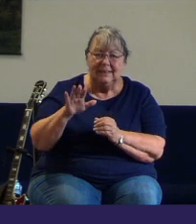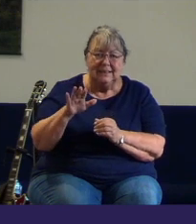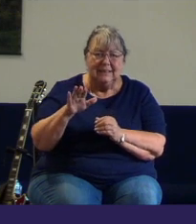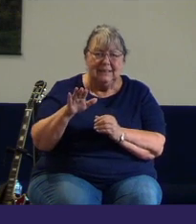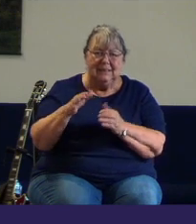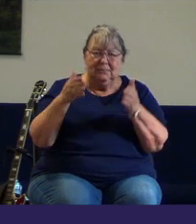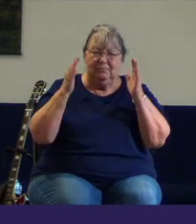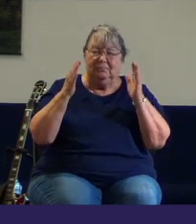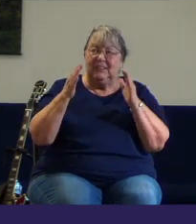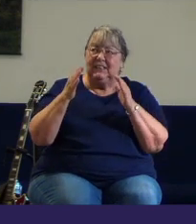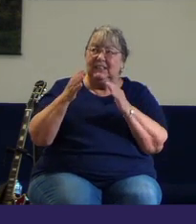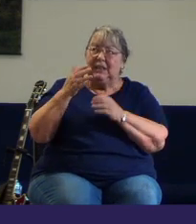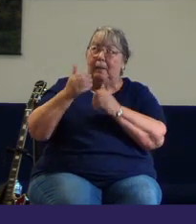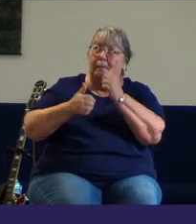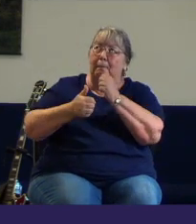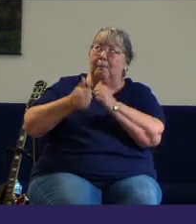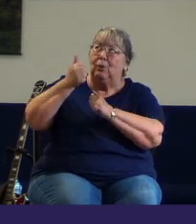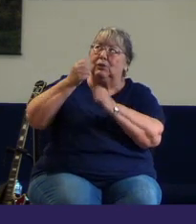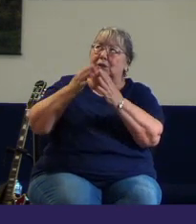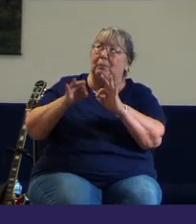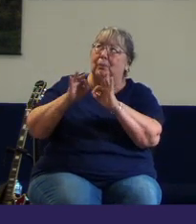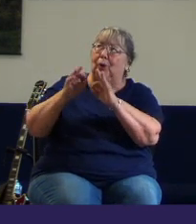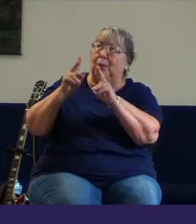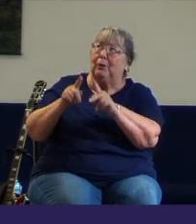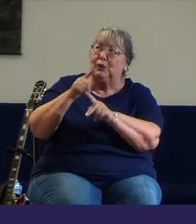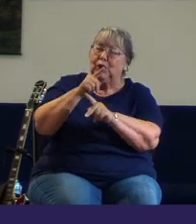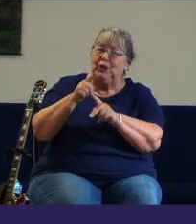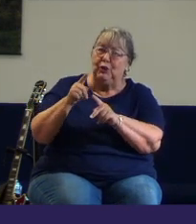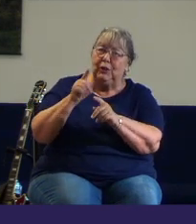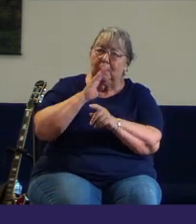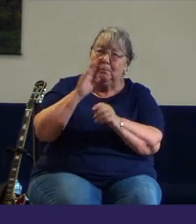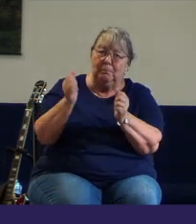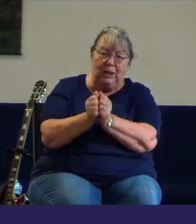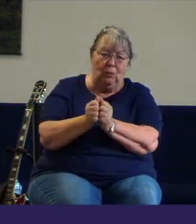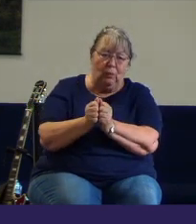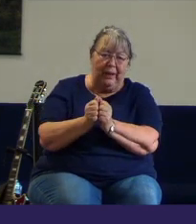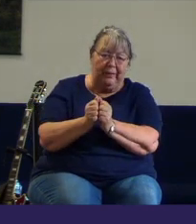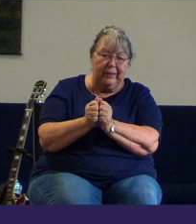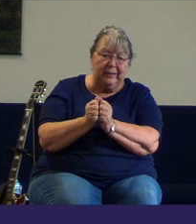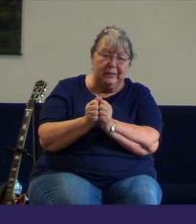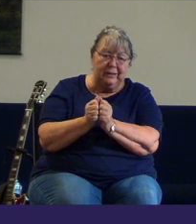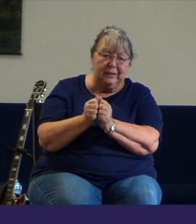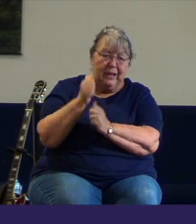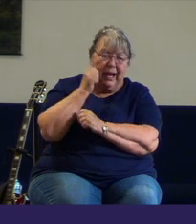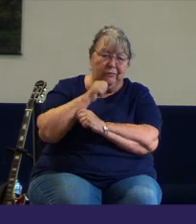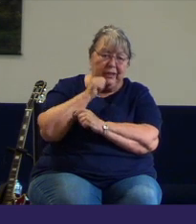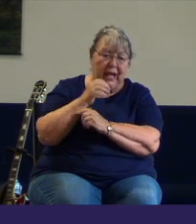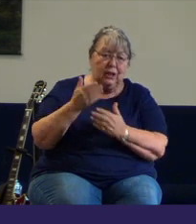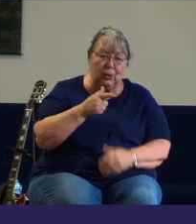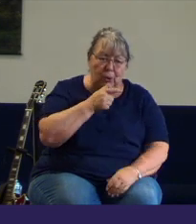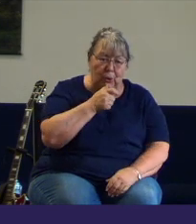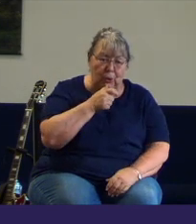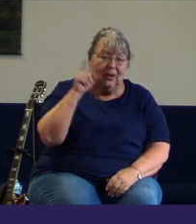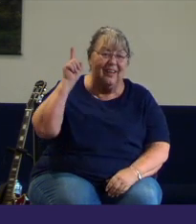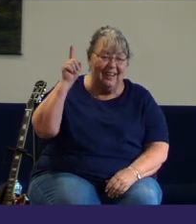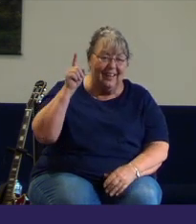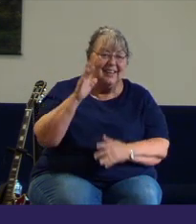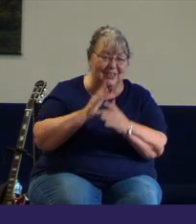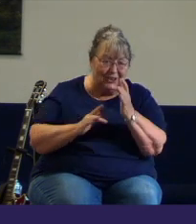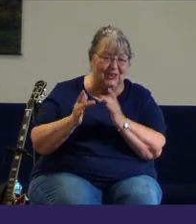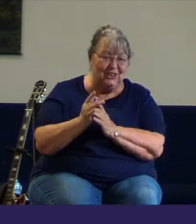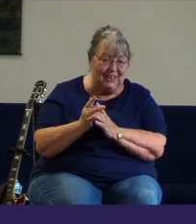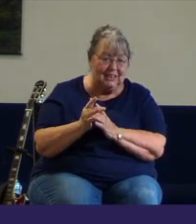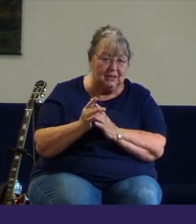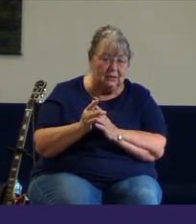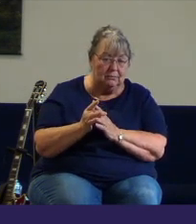with on a given day is Jesus. I mean, we spend time with our spouses and with our children and with our family and with our friends and with our fellow